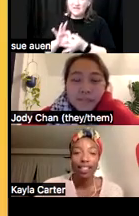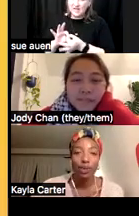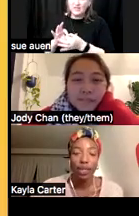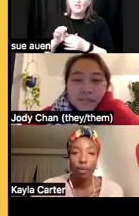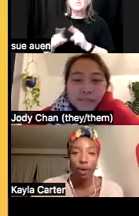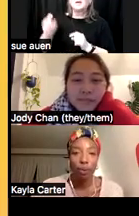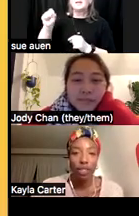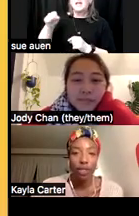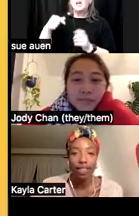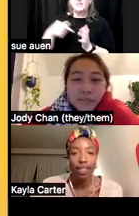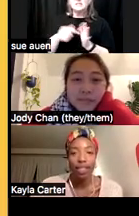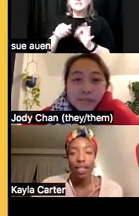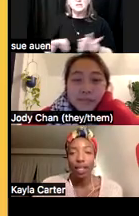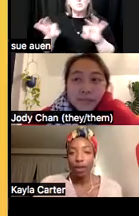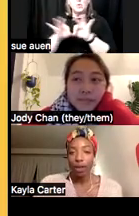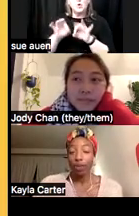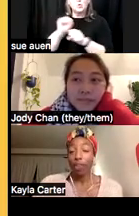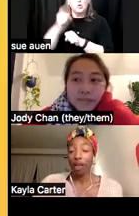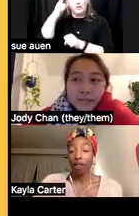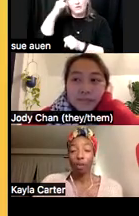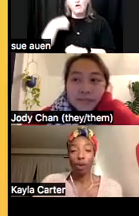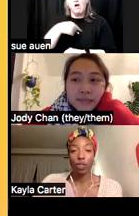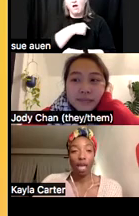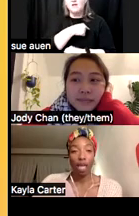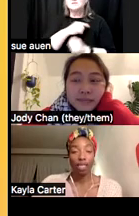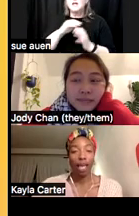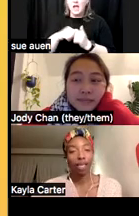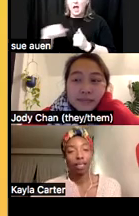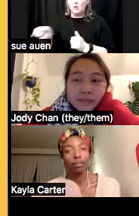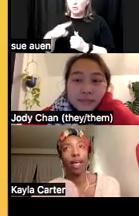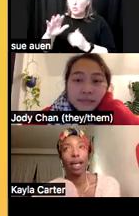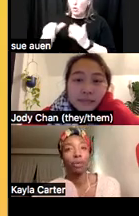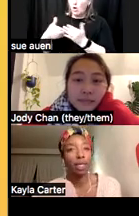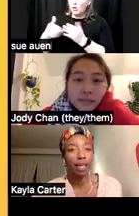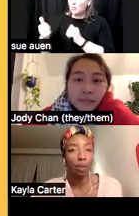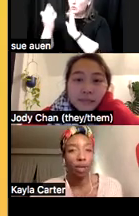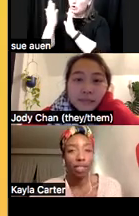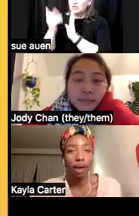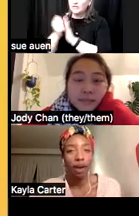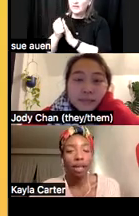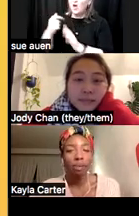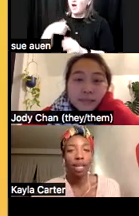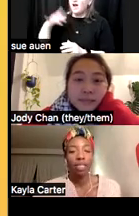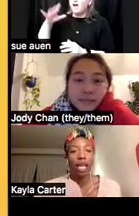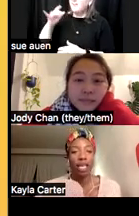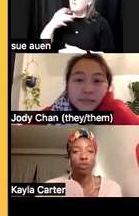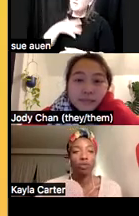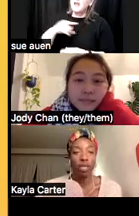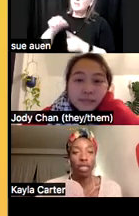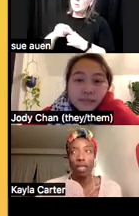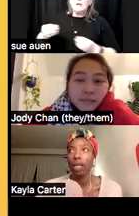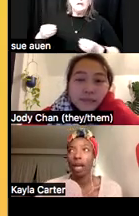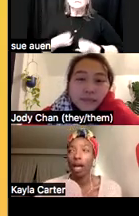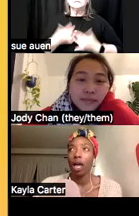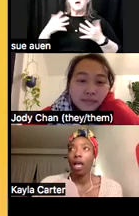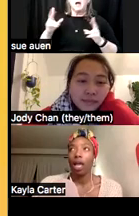Yeah, this is really important work to us, and the way that y'all are approaching it is like, I don't really like the word inspiring, but it like is